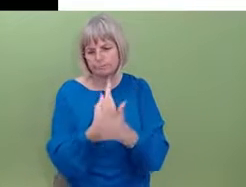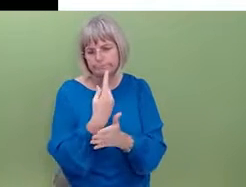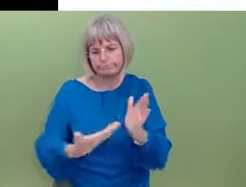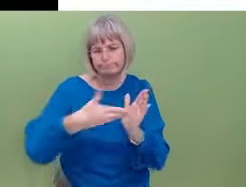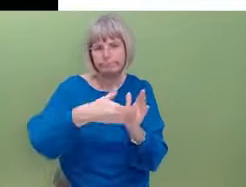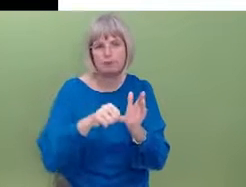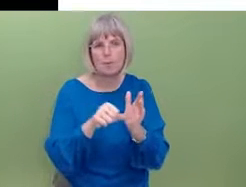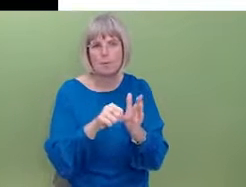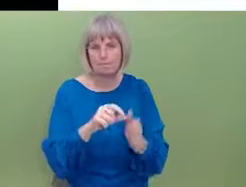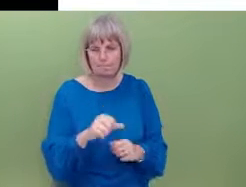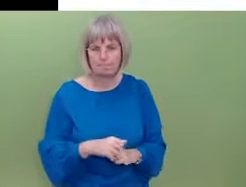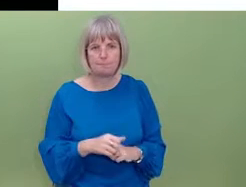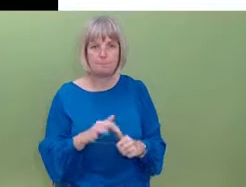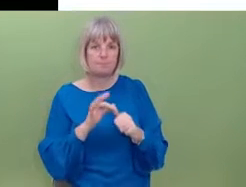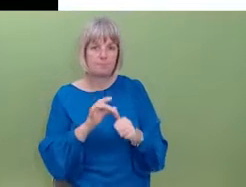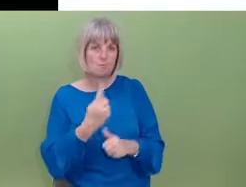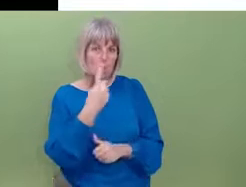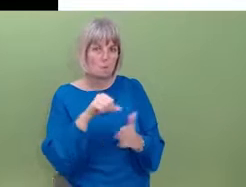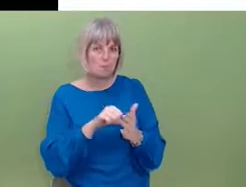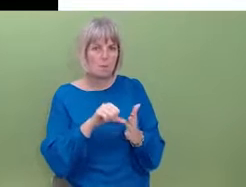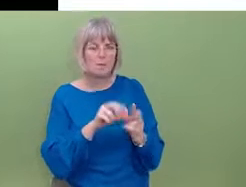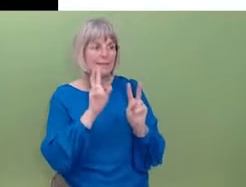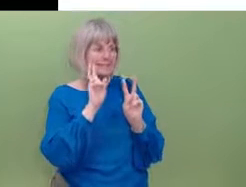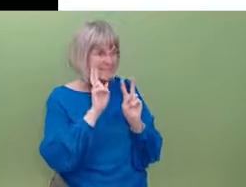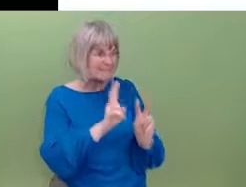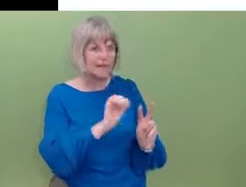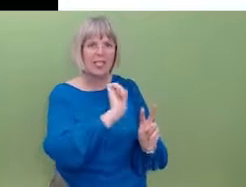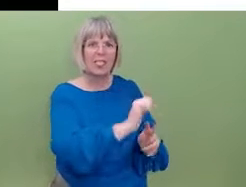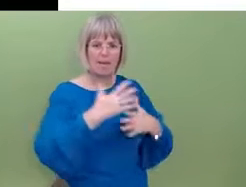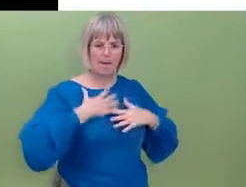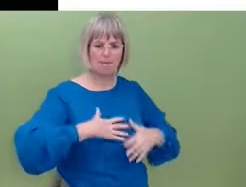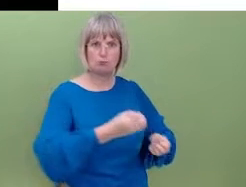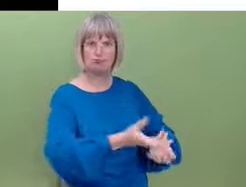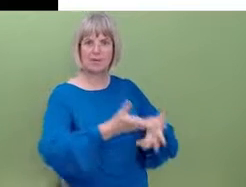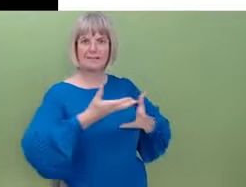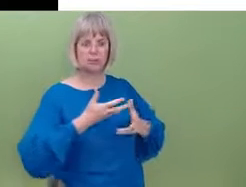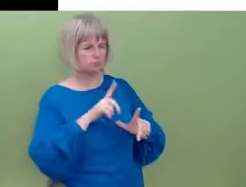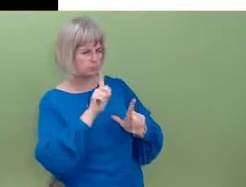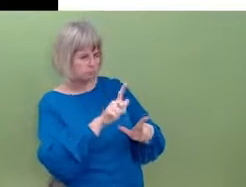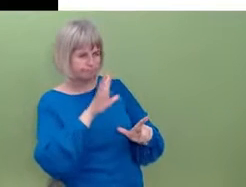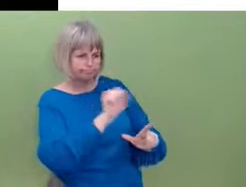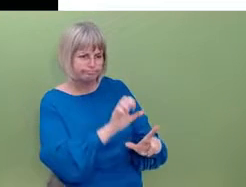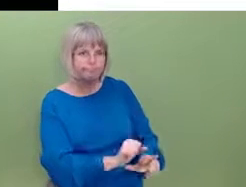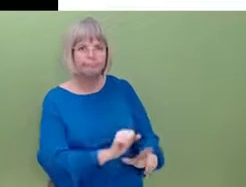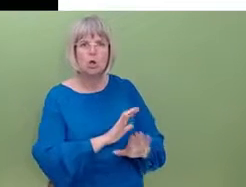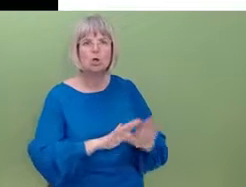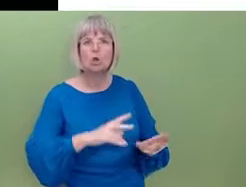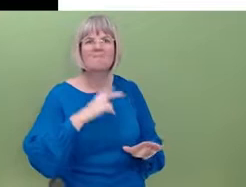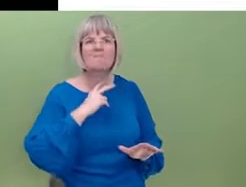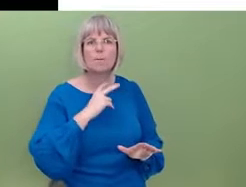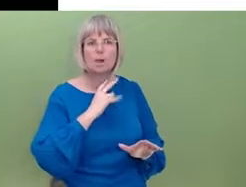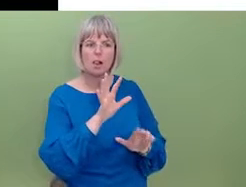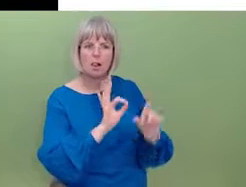being able to see the young person's presentation and to pick up on any non-verbal cues which you would pick up on in a